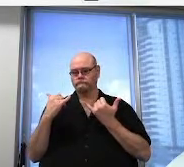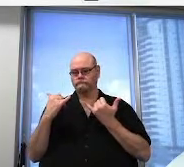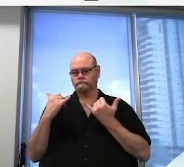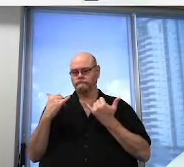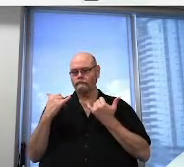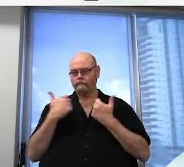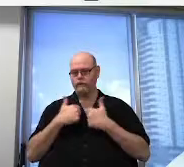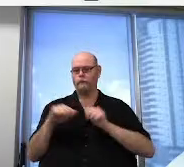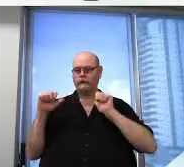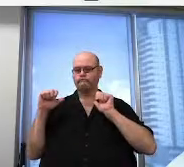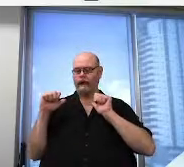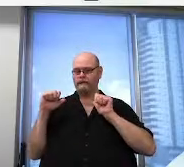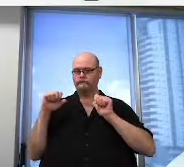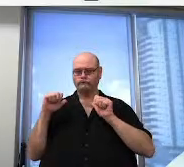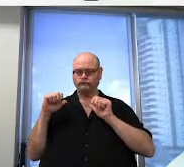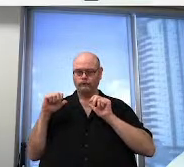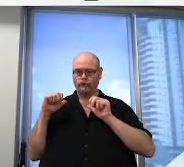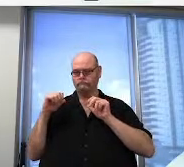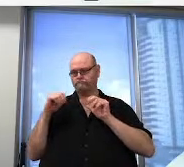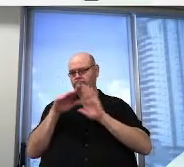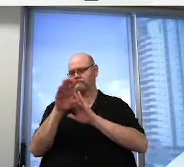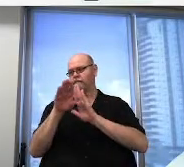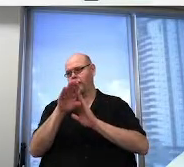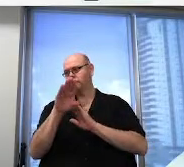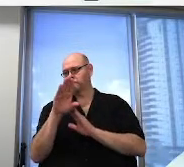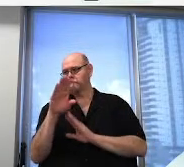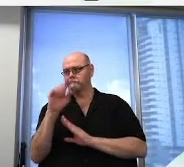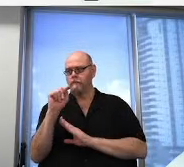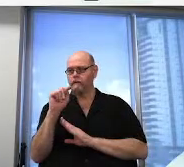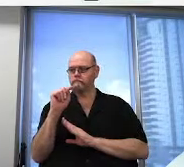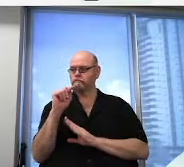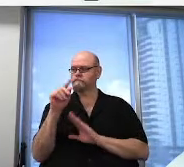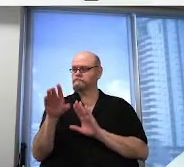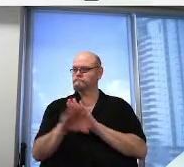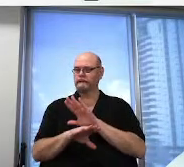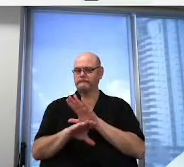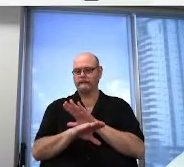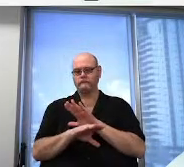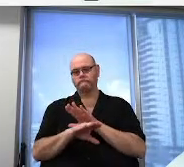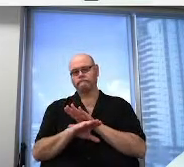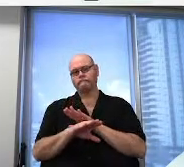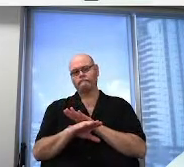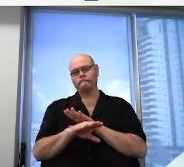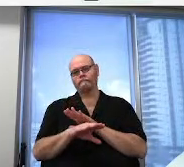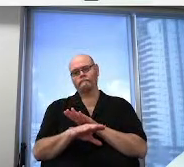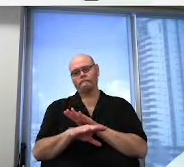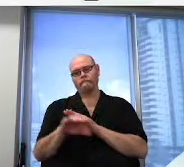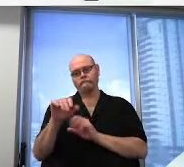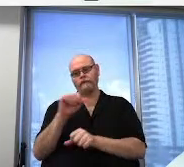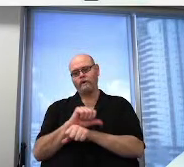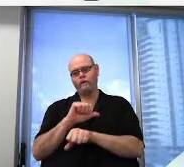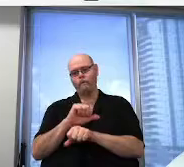that we're trying to get to. But basically, it's a work